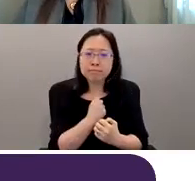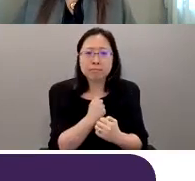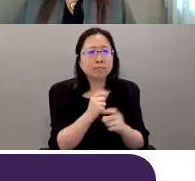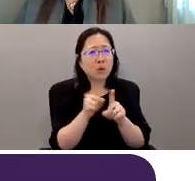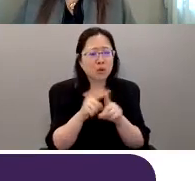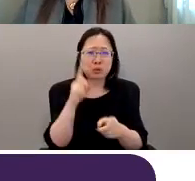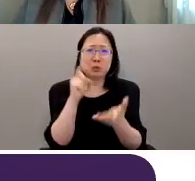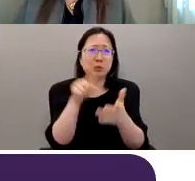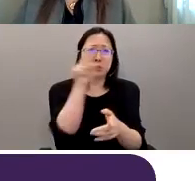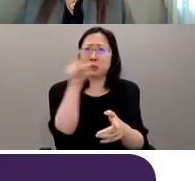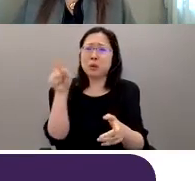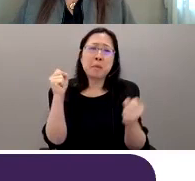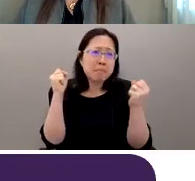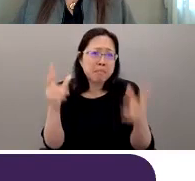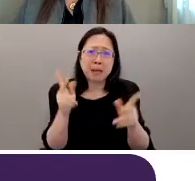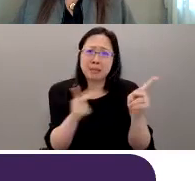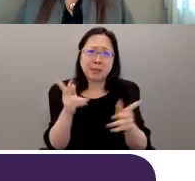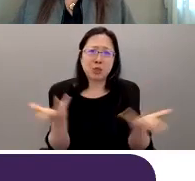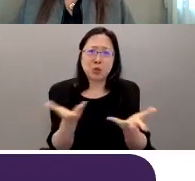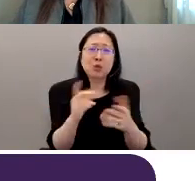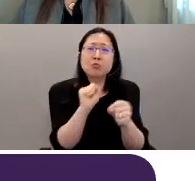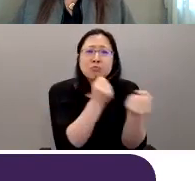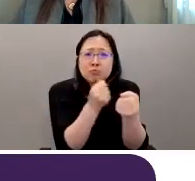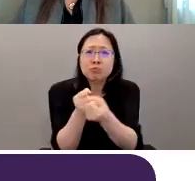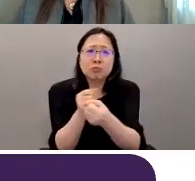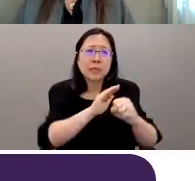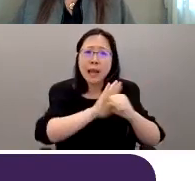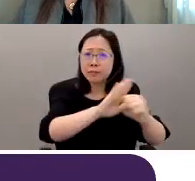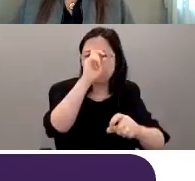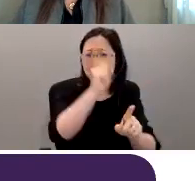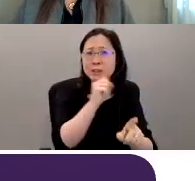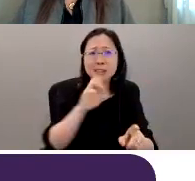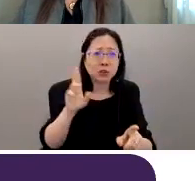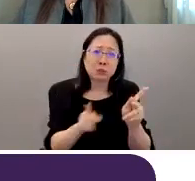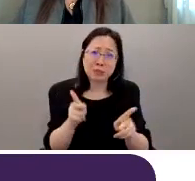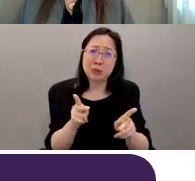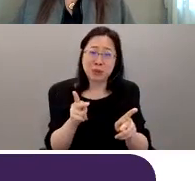us out there advocating for seniors, because we all are